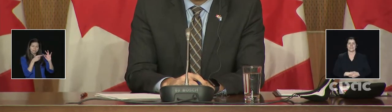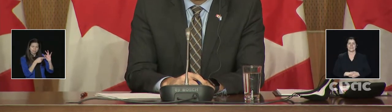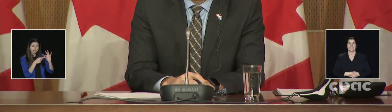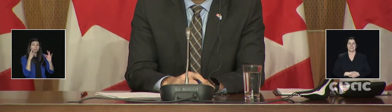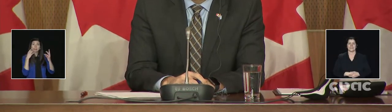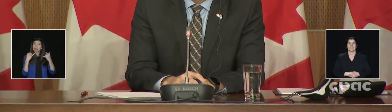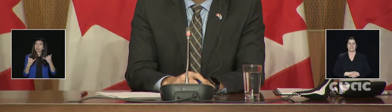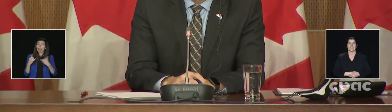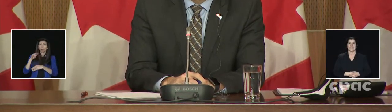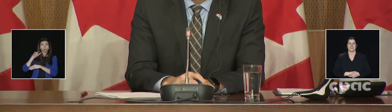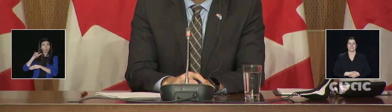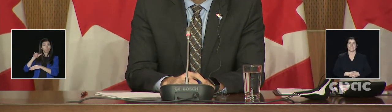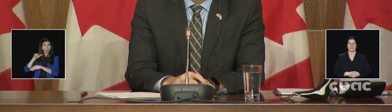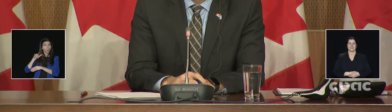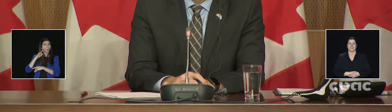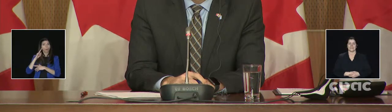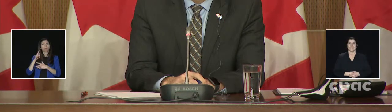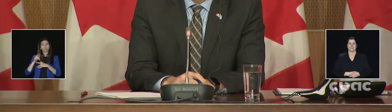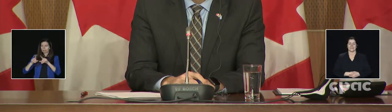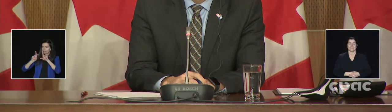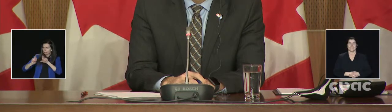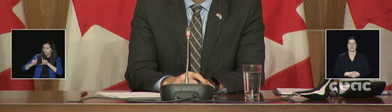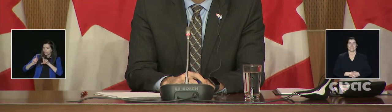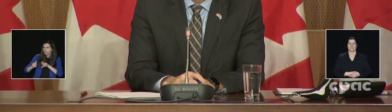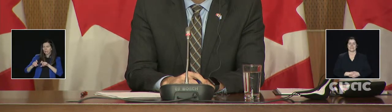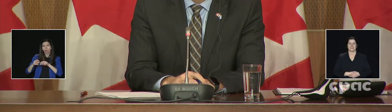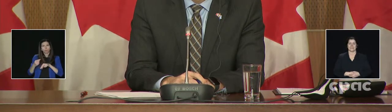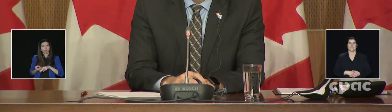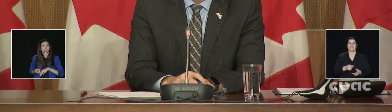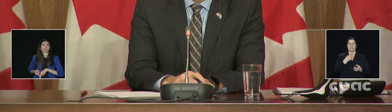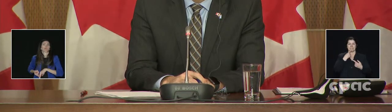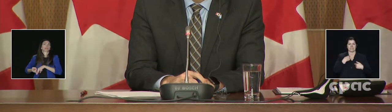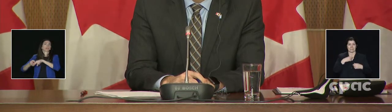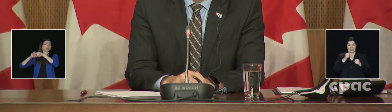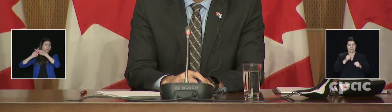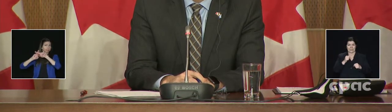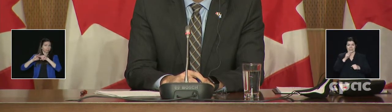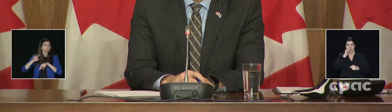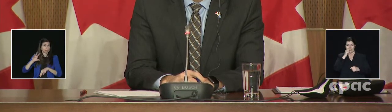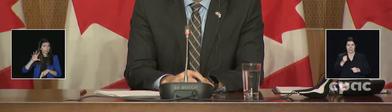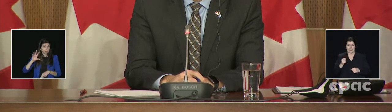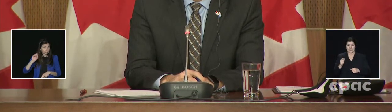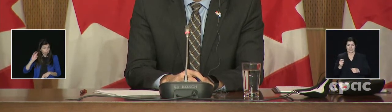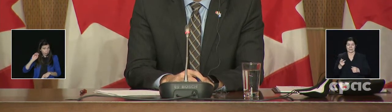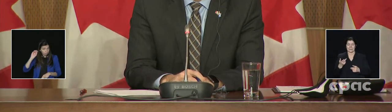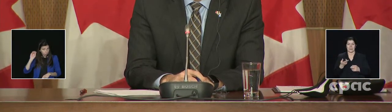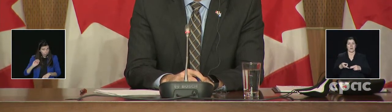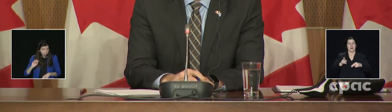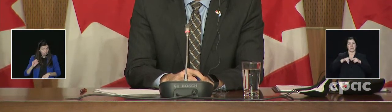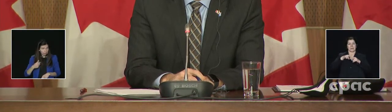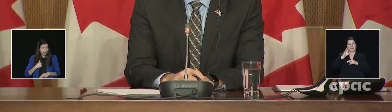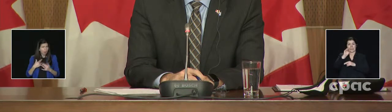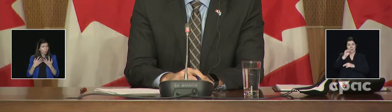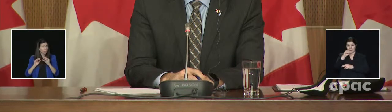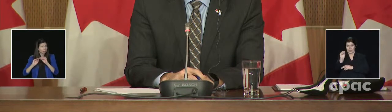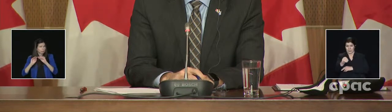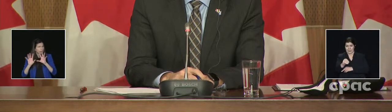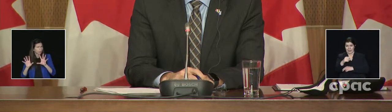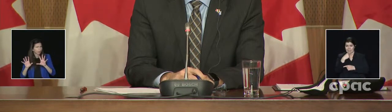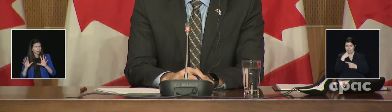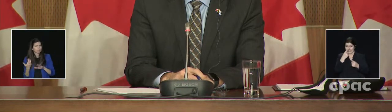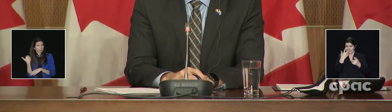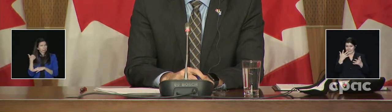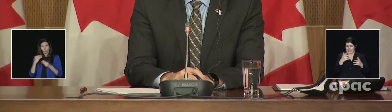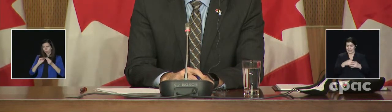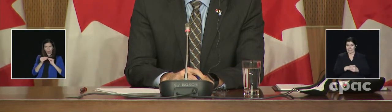has increased 50%. Earlier this week, you were saying 60%. So just to clarify, so it is now 50%. And to